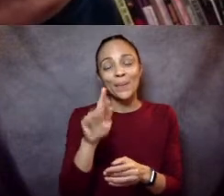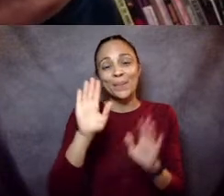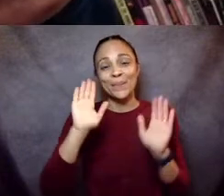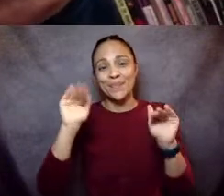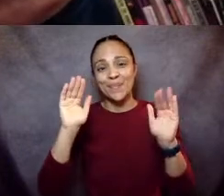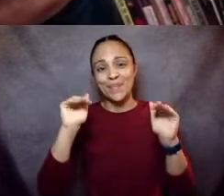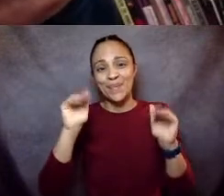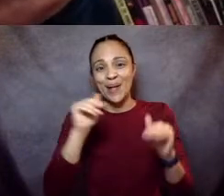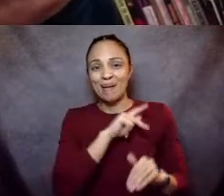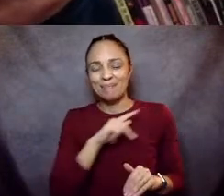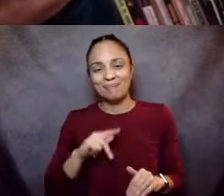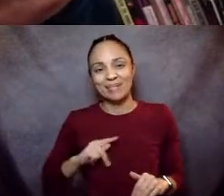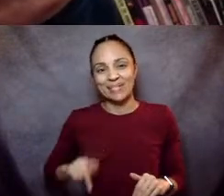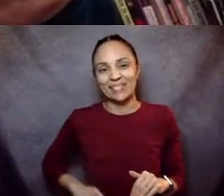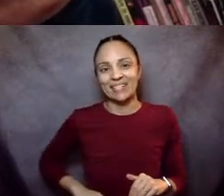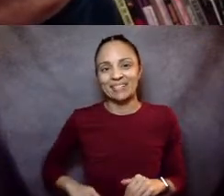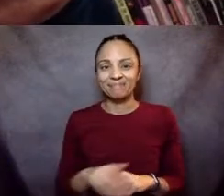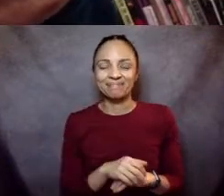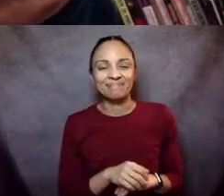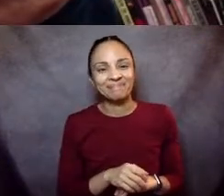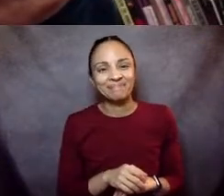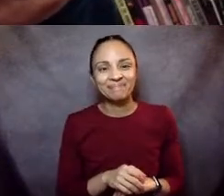See you in a minute.